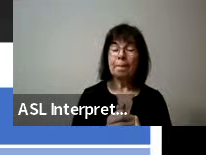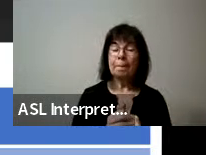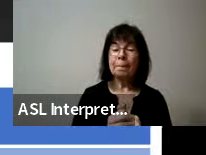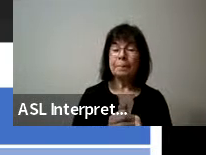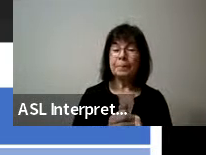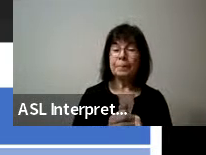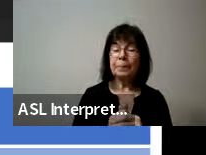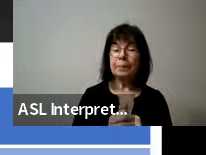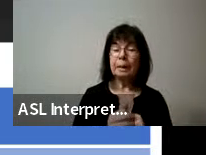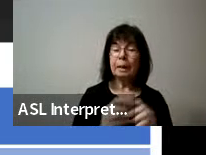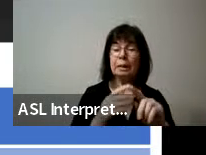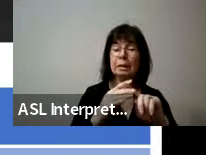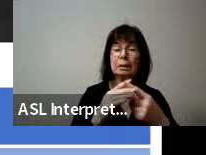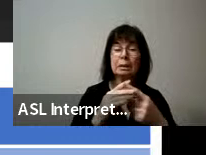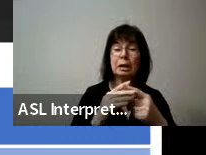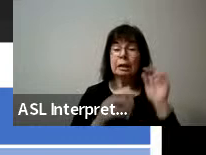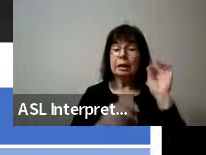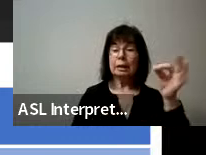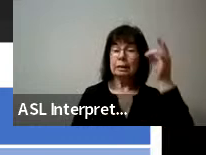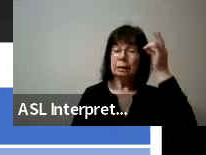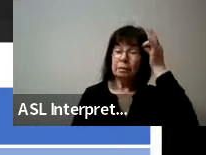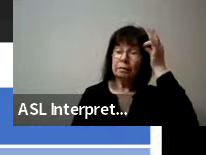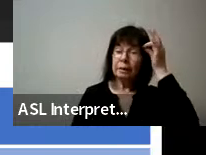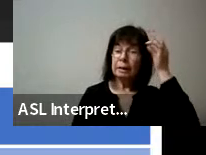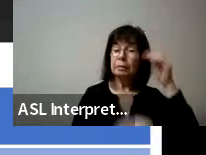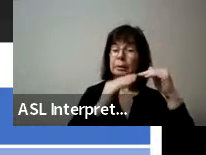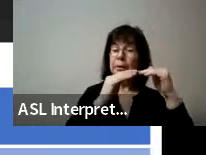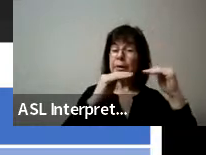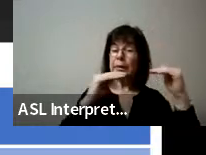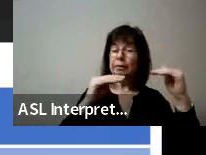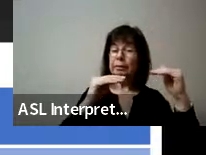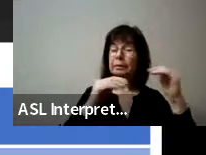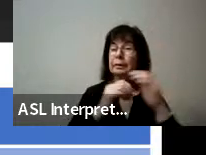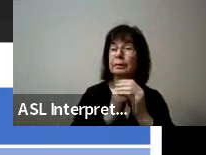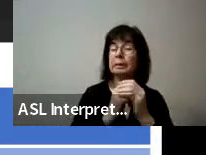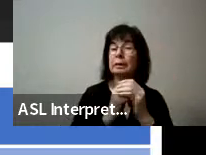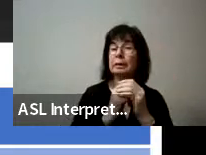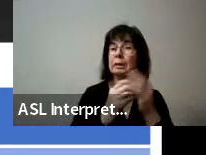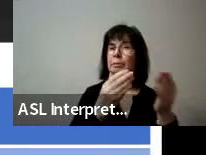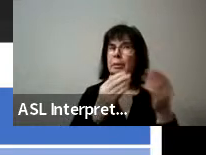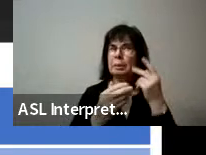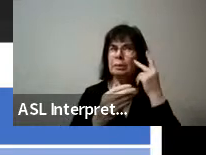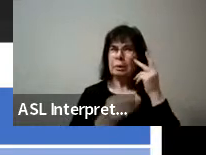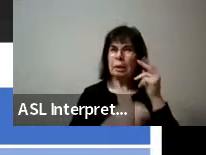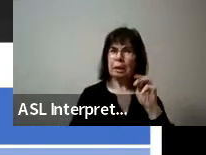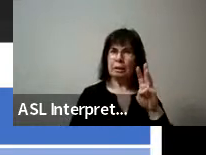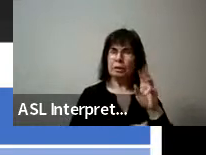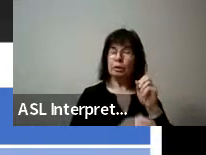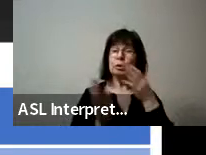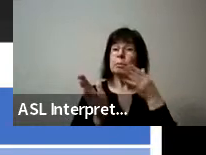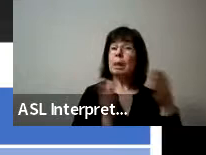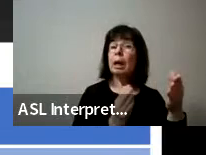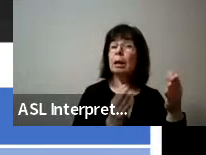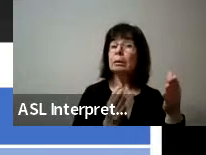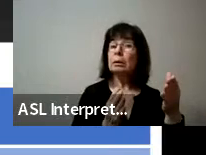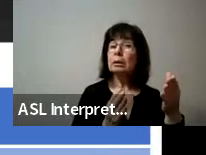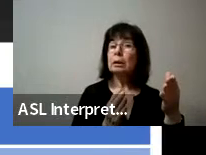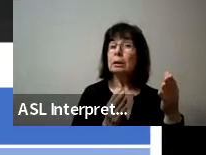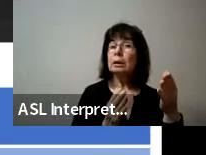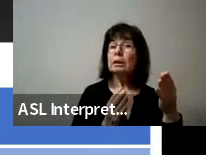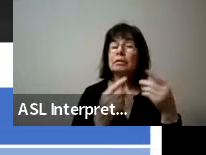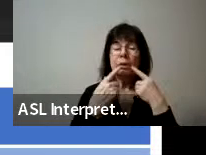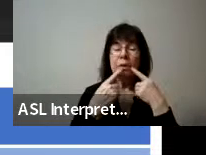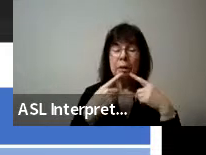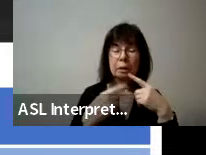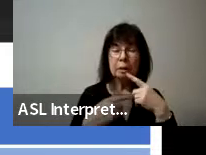So starting at the federal level, you may have seen in the news, the plan is for the federal public health